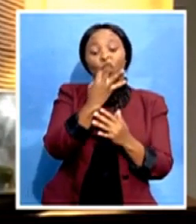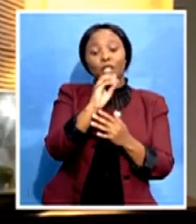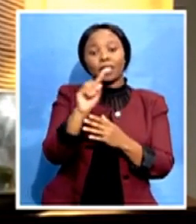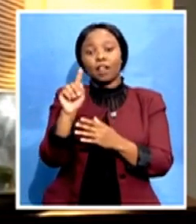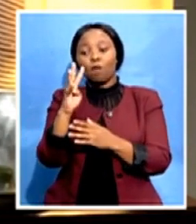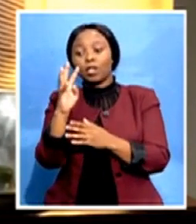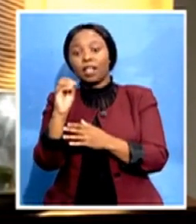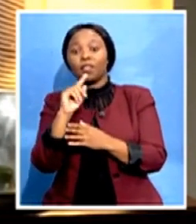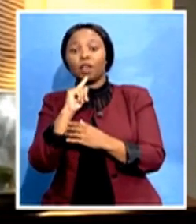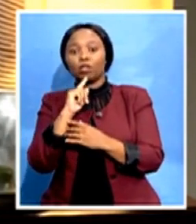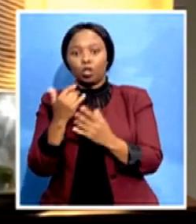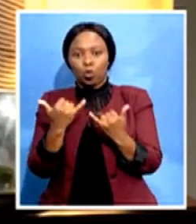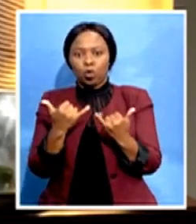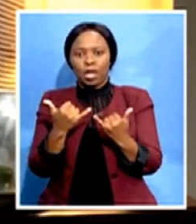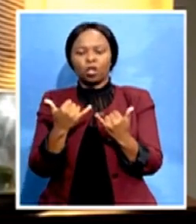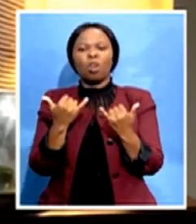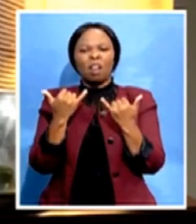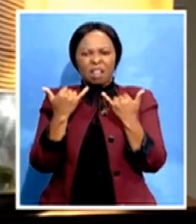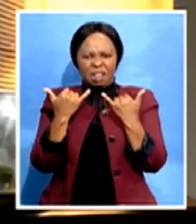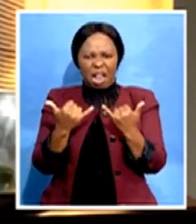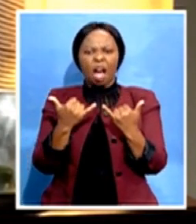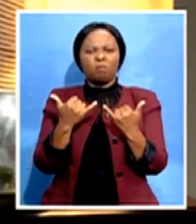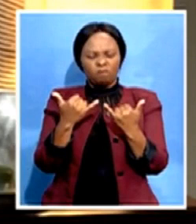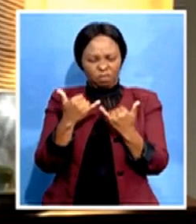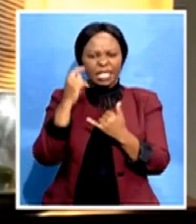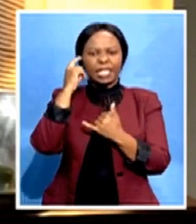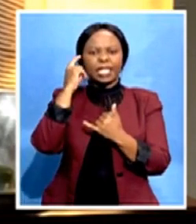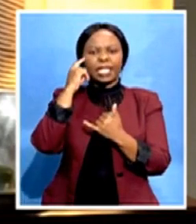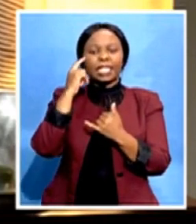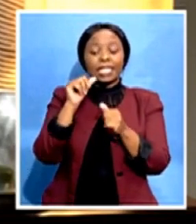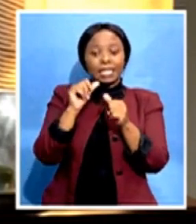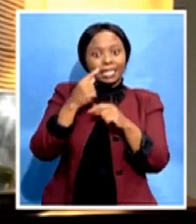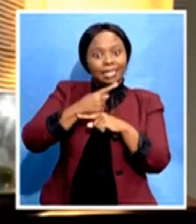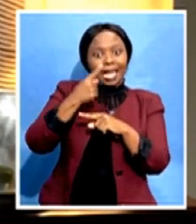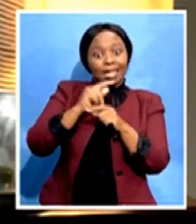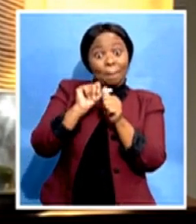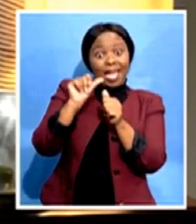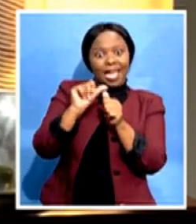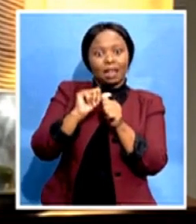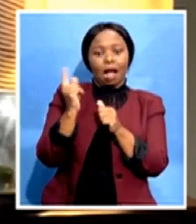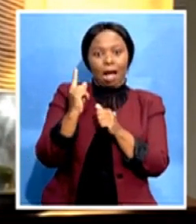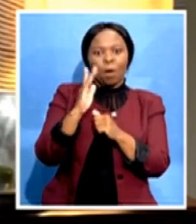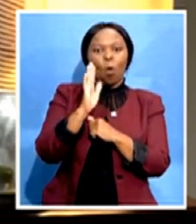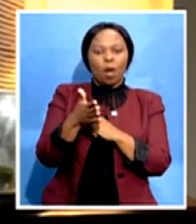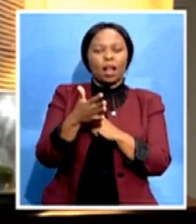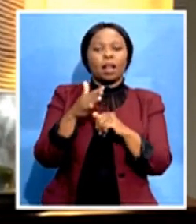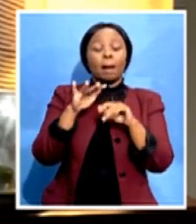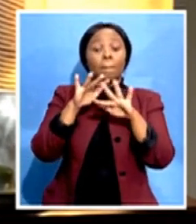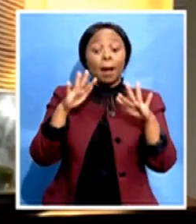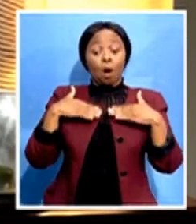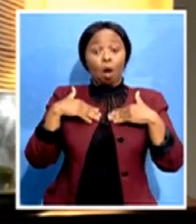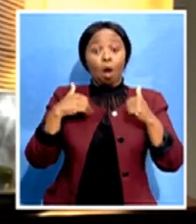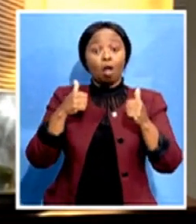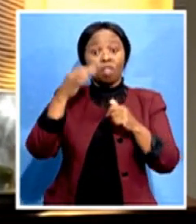palpable sense that better days are coming. What public health officials are screaming from the rooftops is